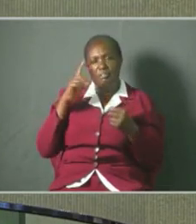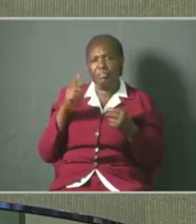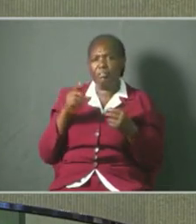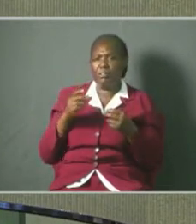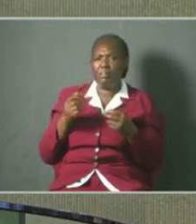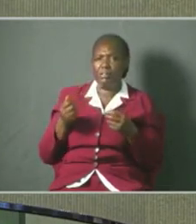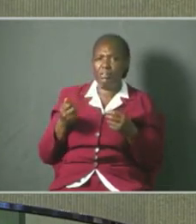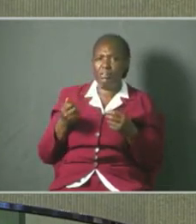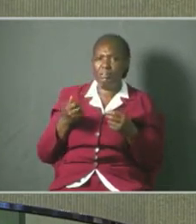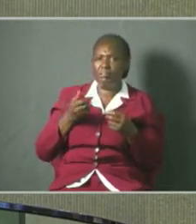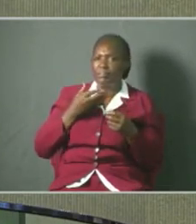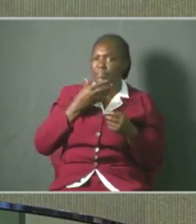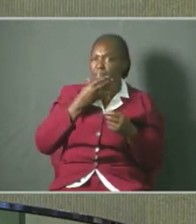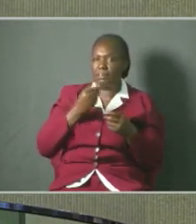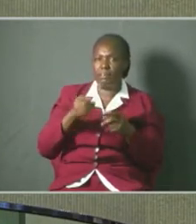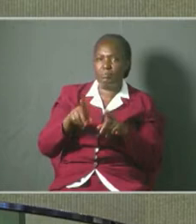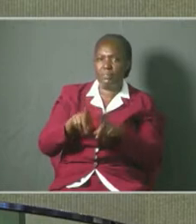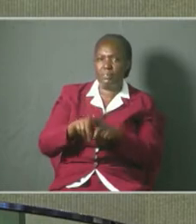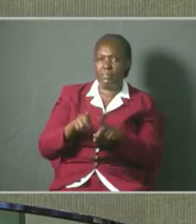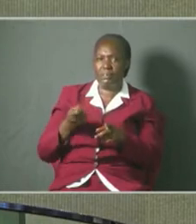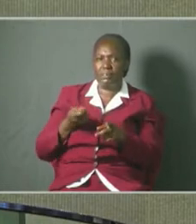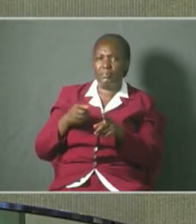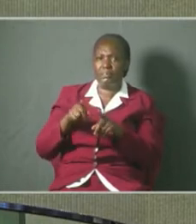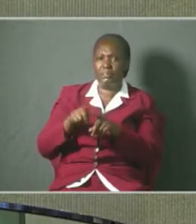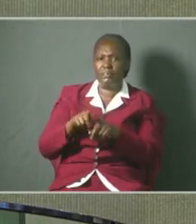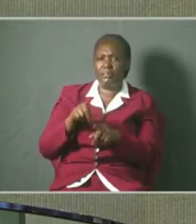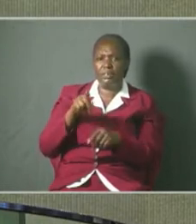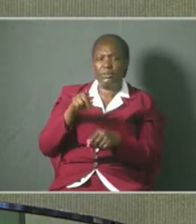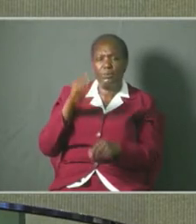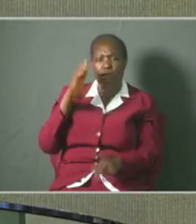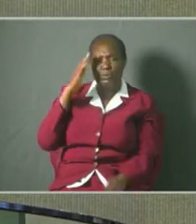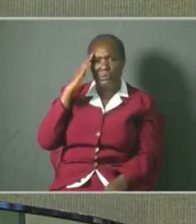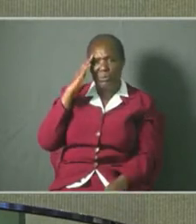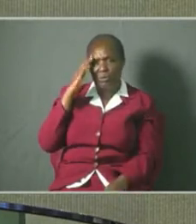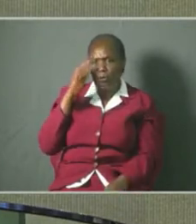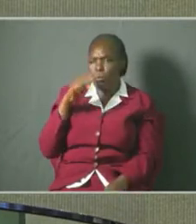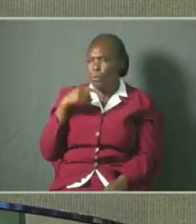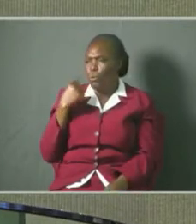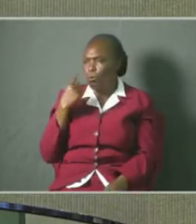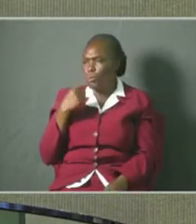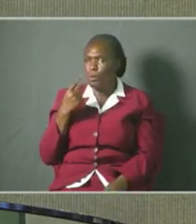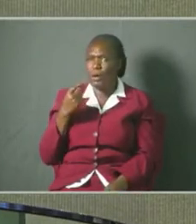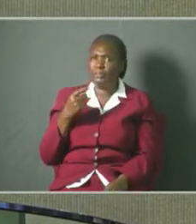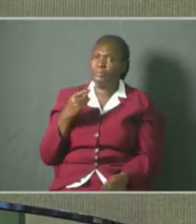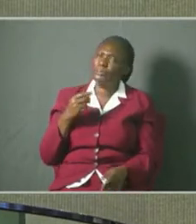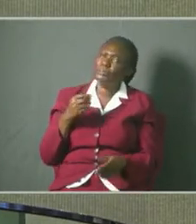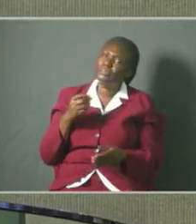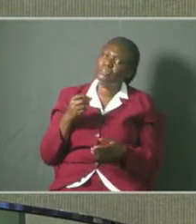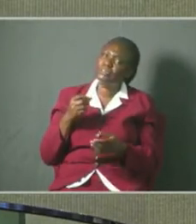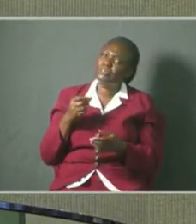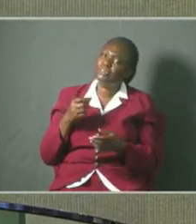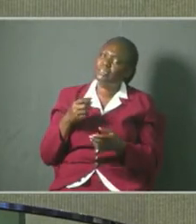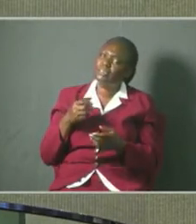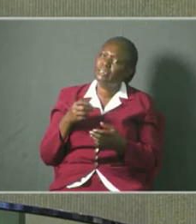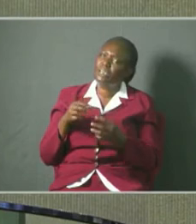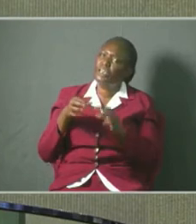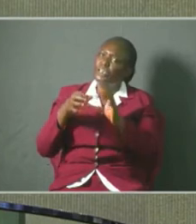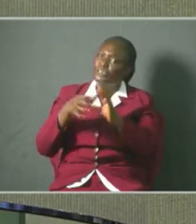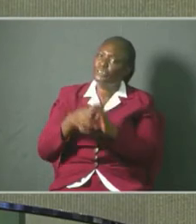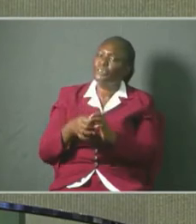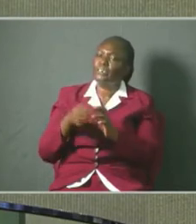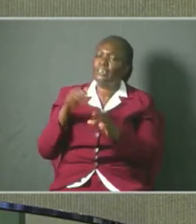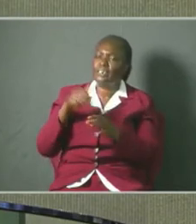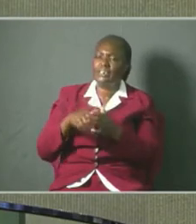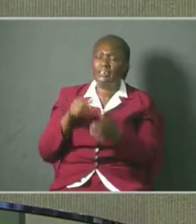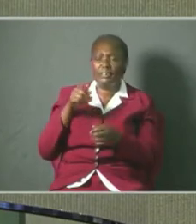sister, whom you know of and today has not subscribed, you know, to this kingdom of